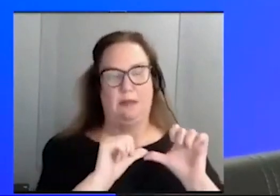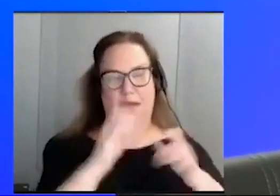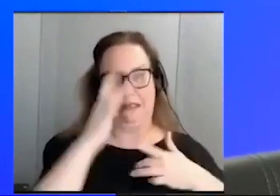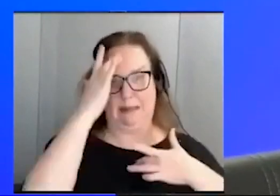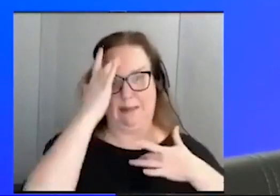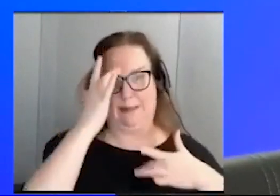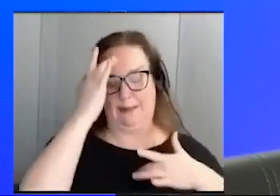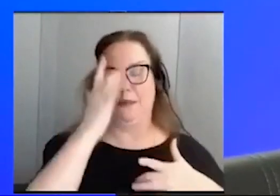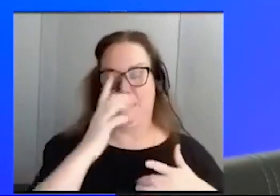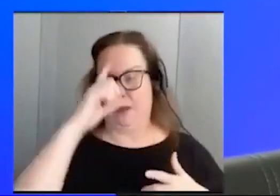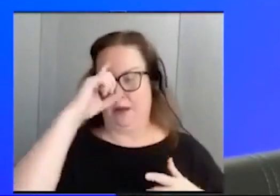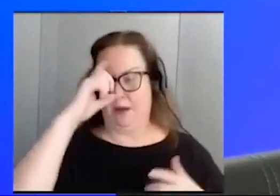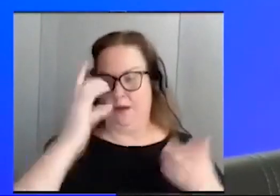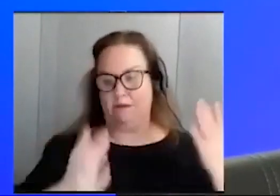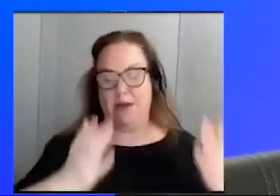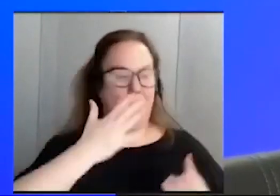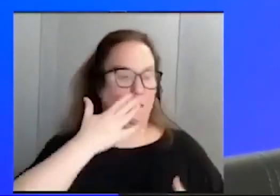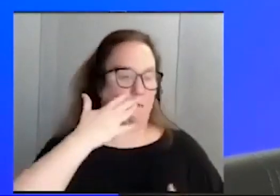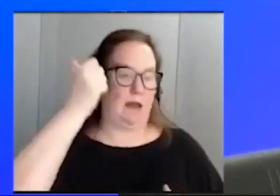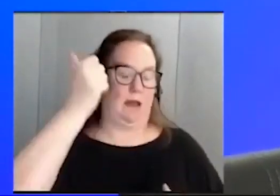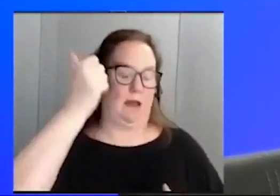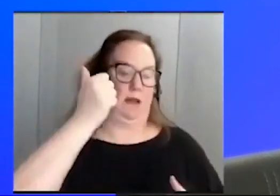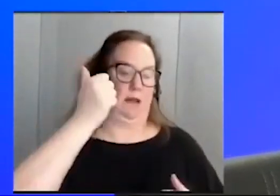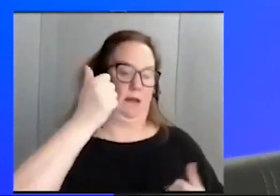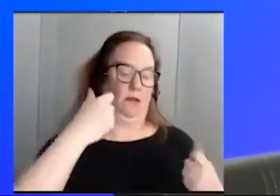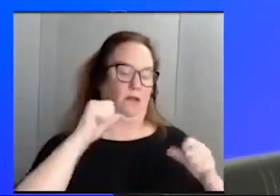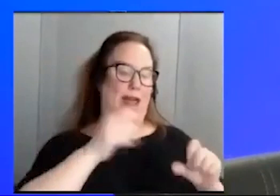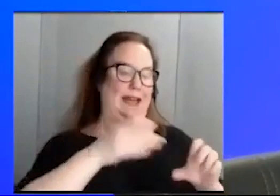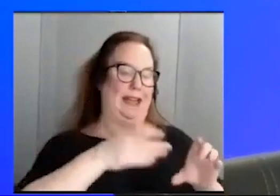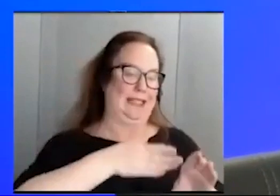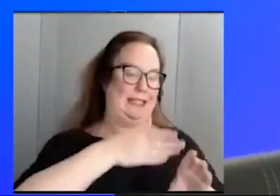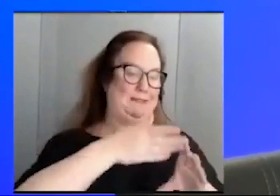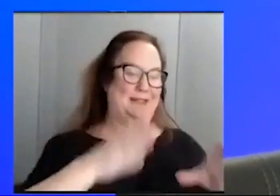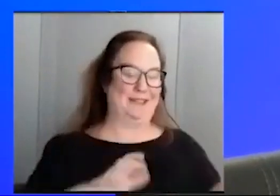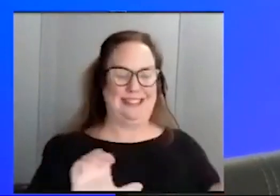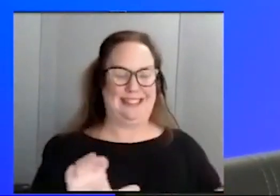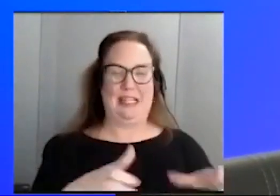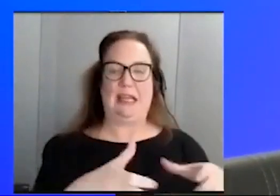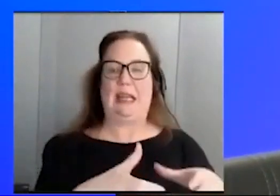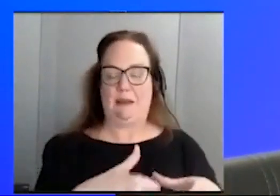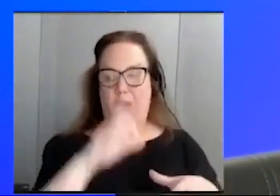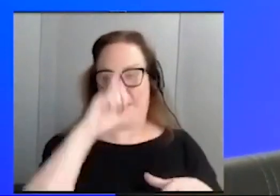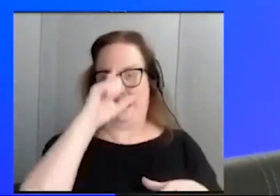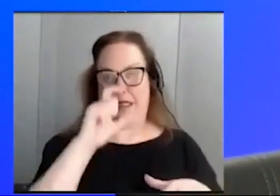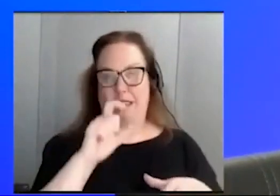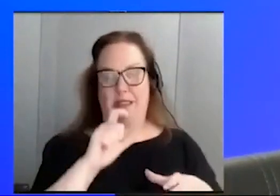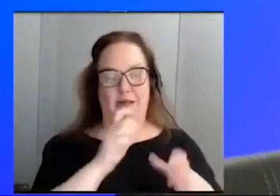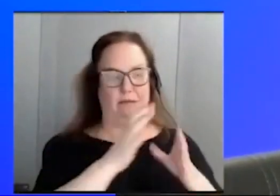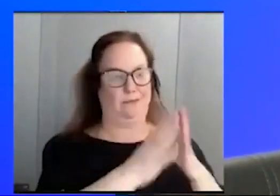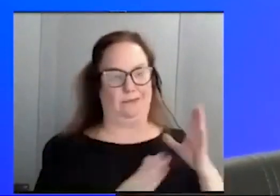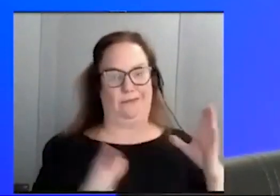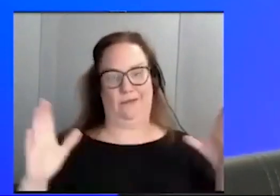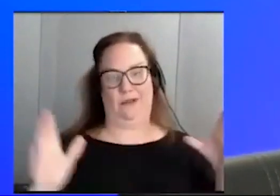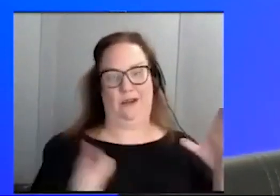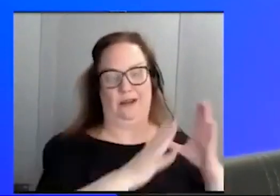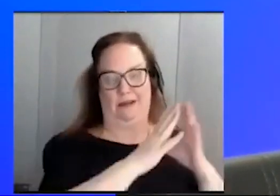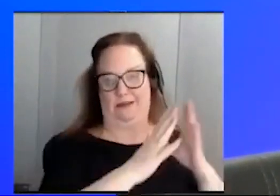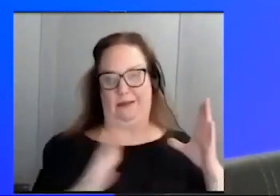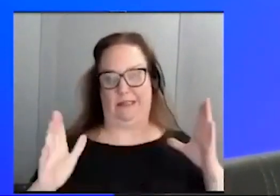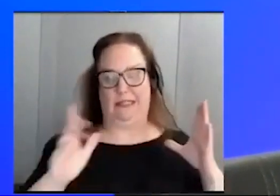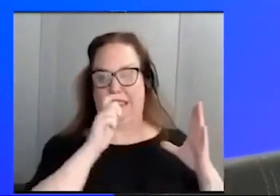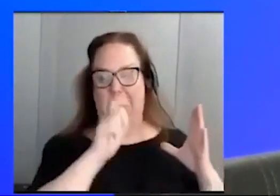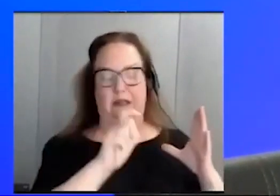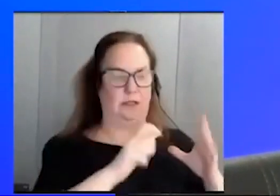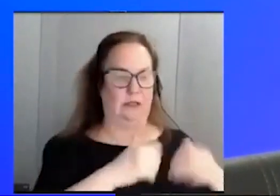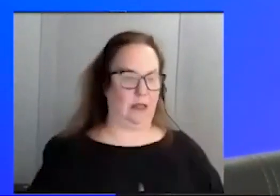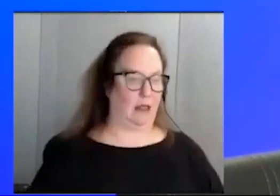thought maybe it would be better to try to get a specialist together, because it does seem to run a gamut of, it's not just lung problems,